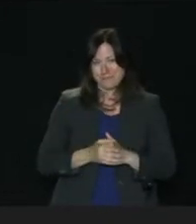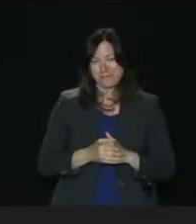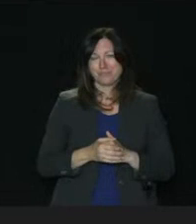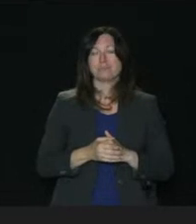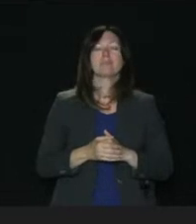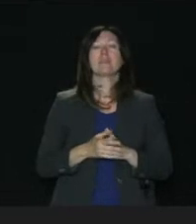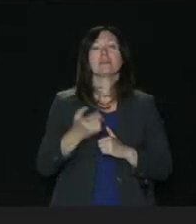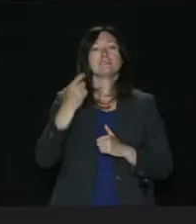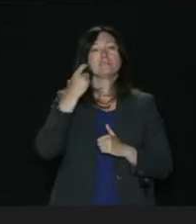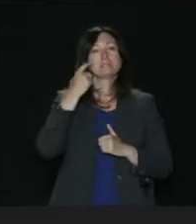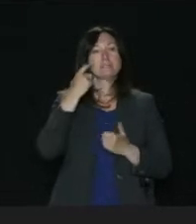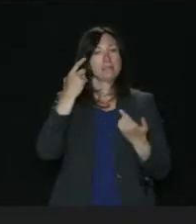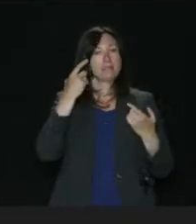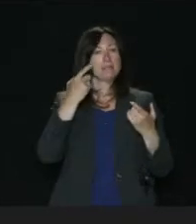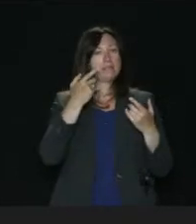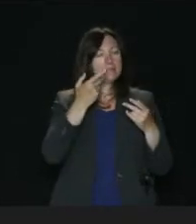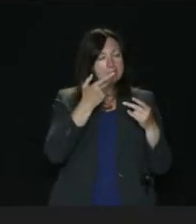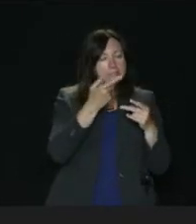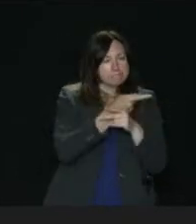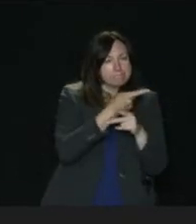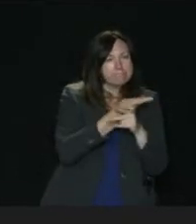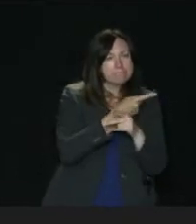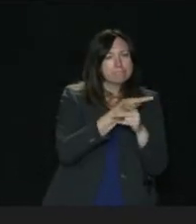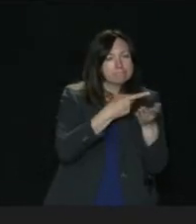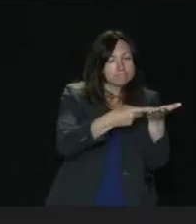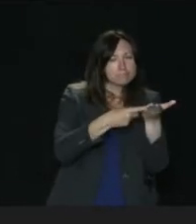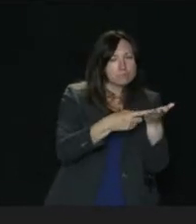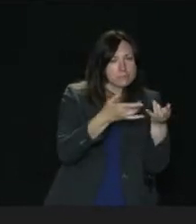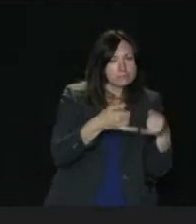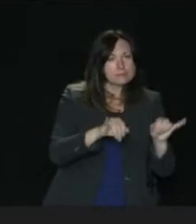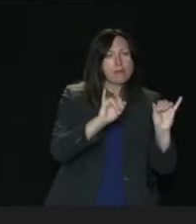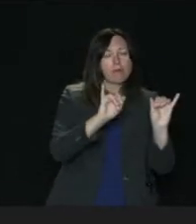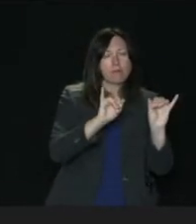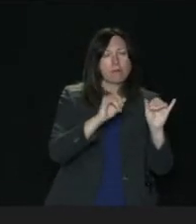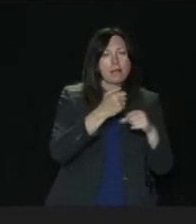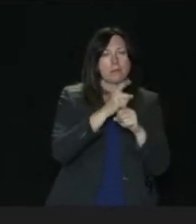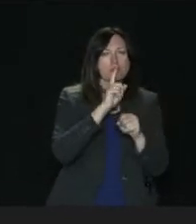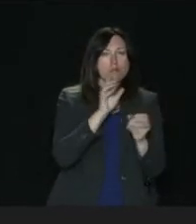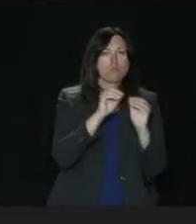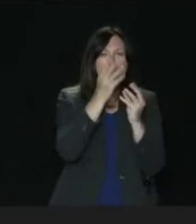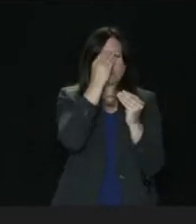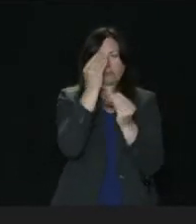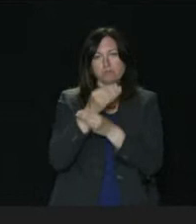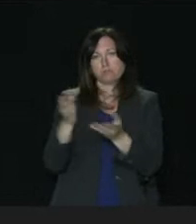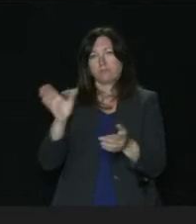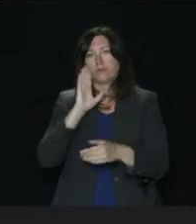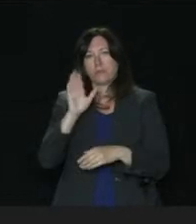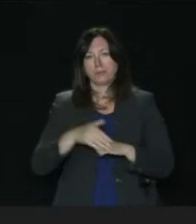been announced, and work is still being done to provide more information. Thank you.